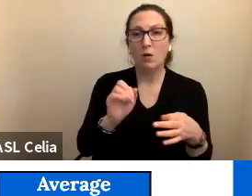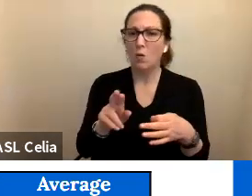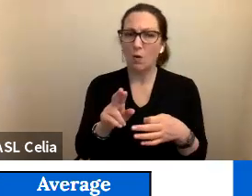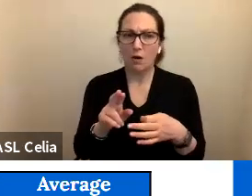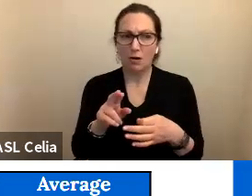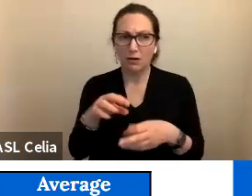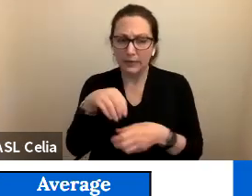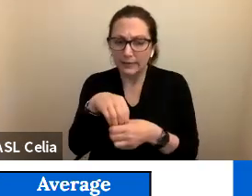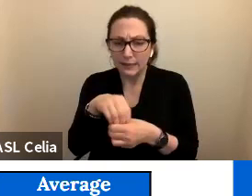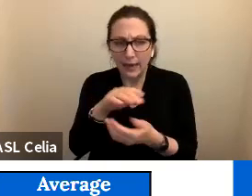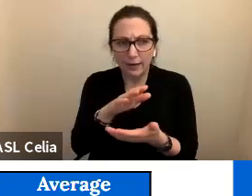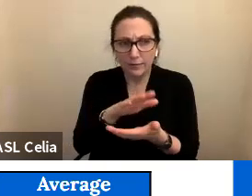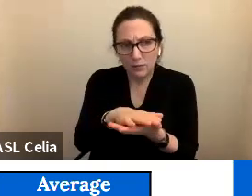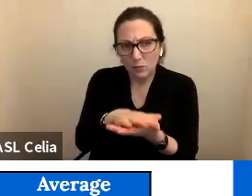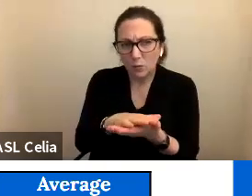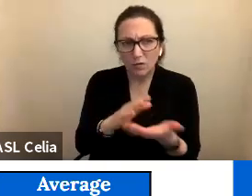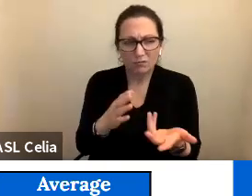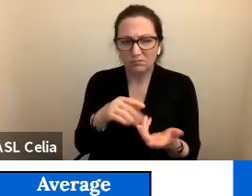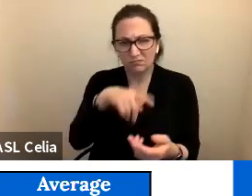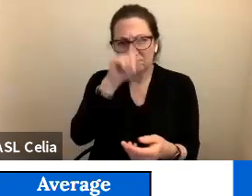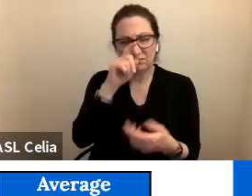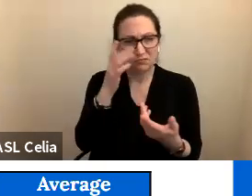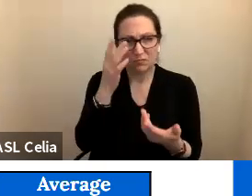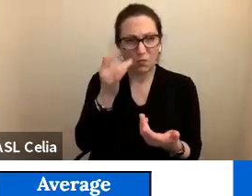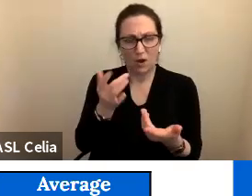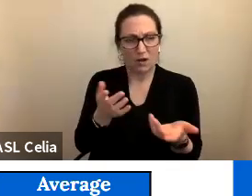internally? And if so, why?